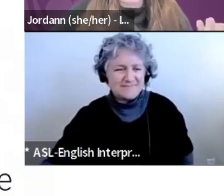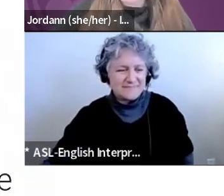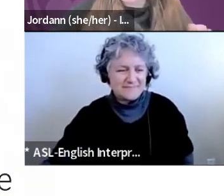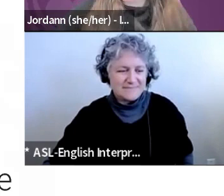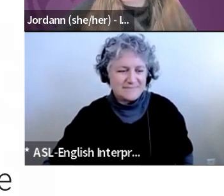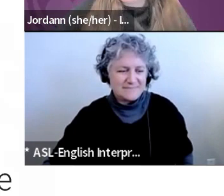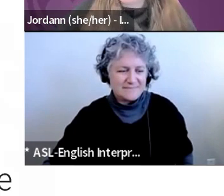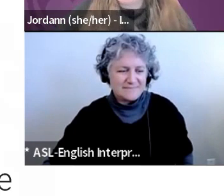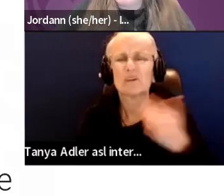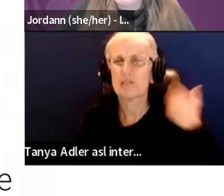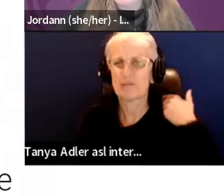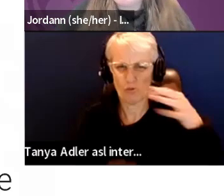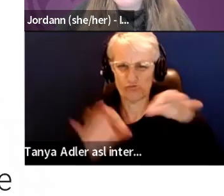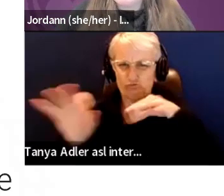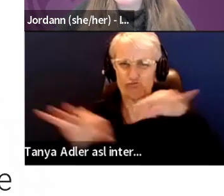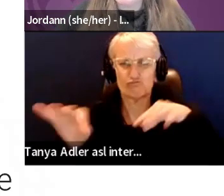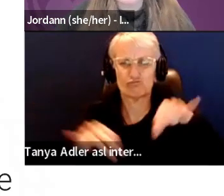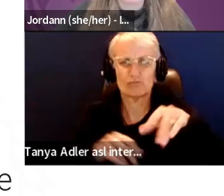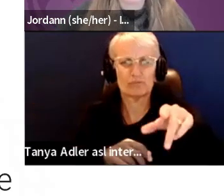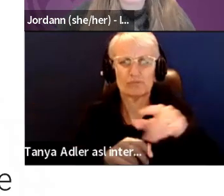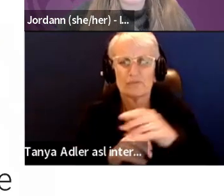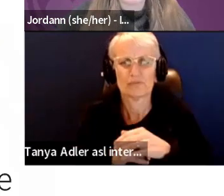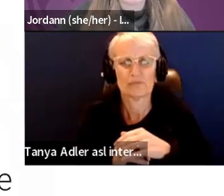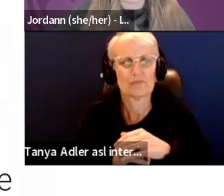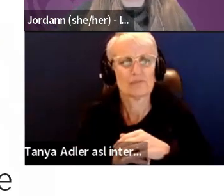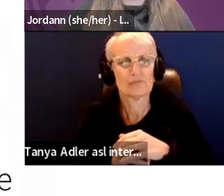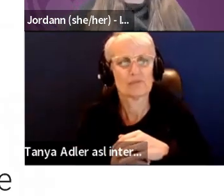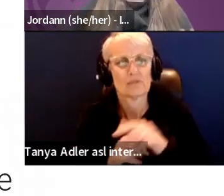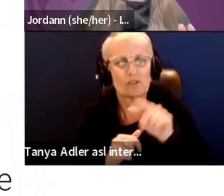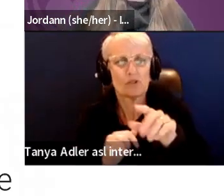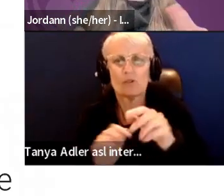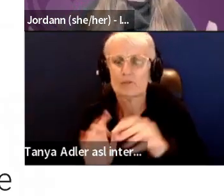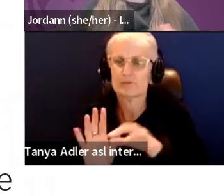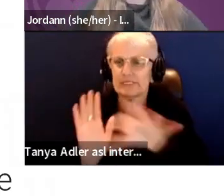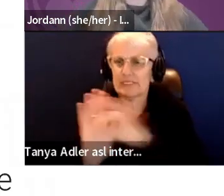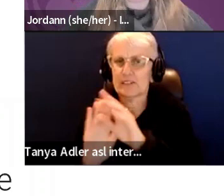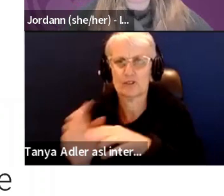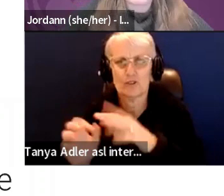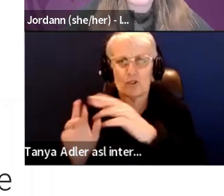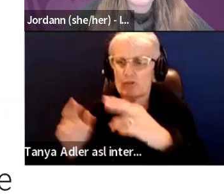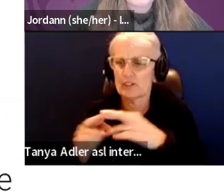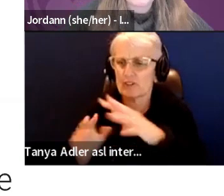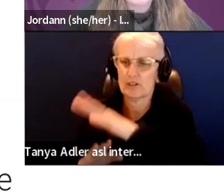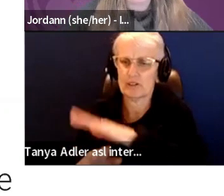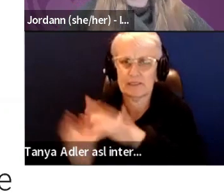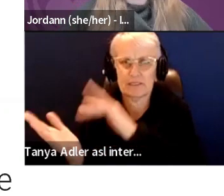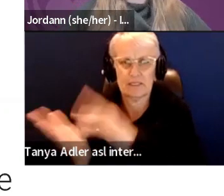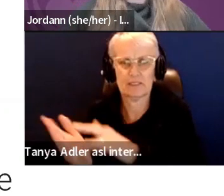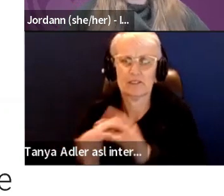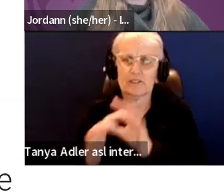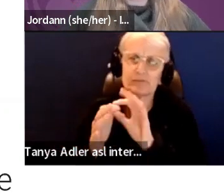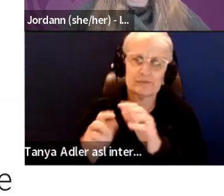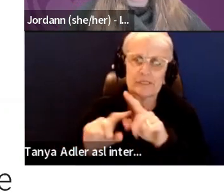So I did mention this before, but you're assigned to a regional innovation center, again, based on your working history.